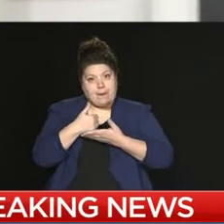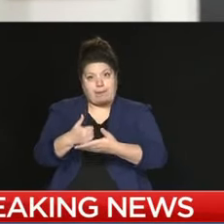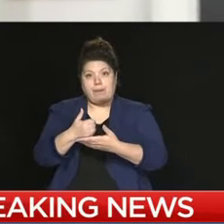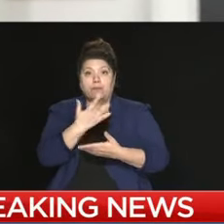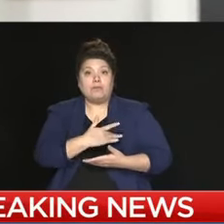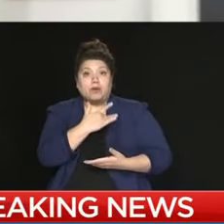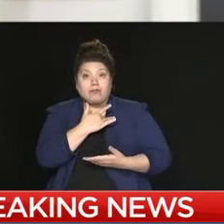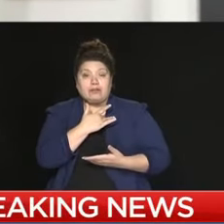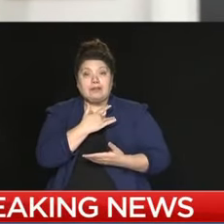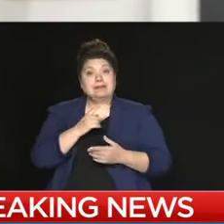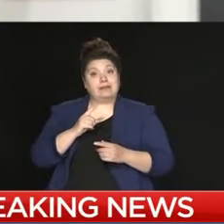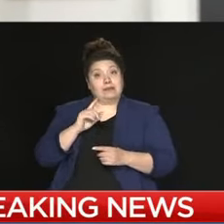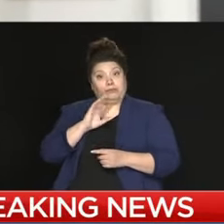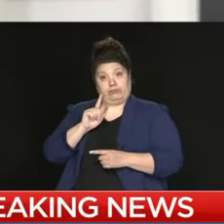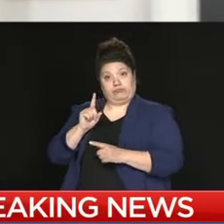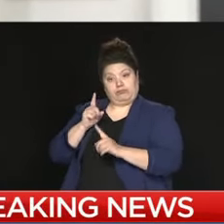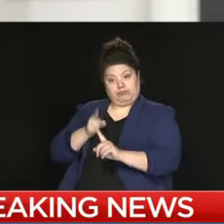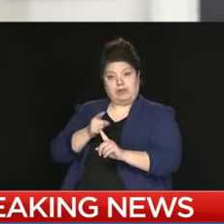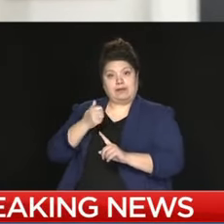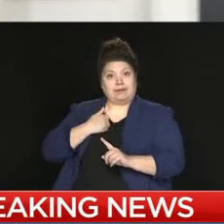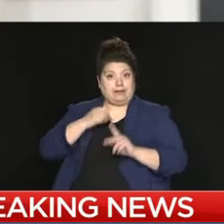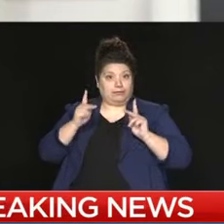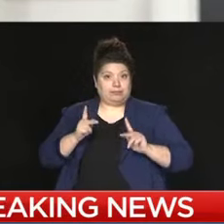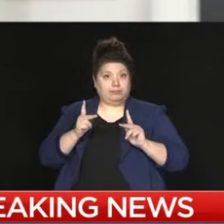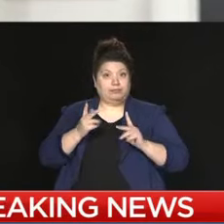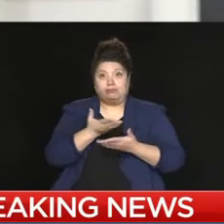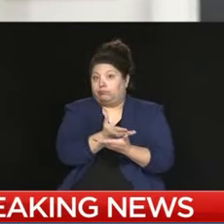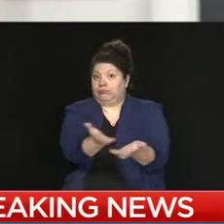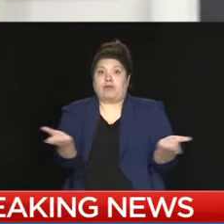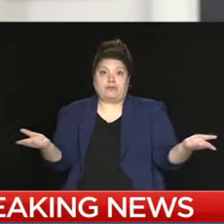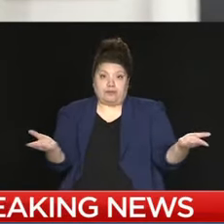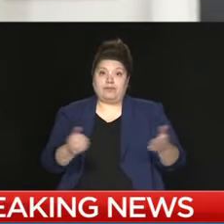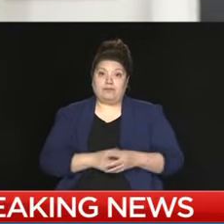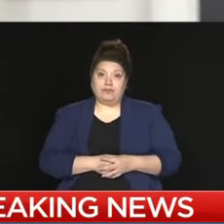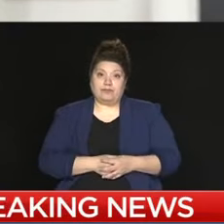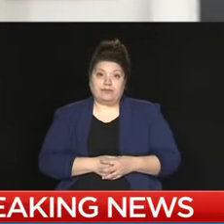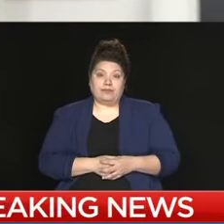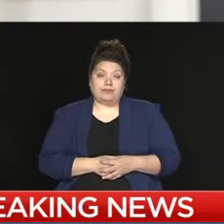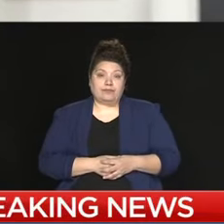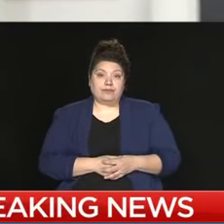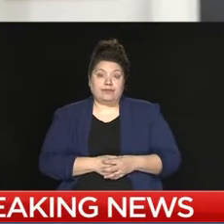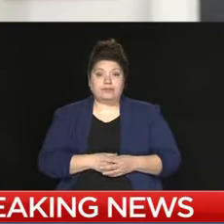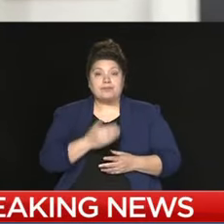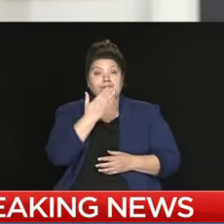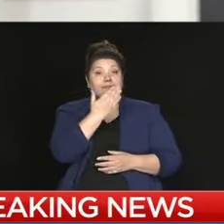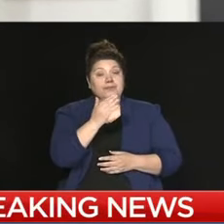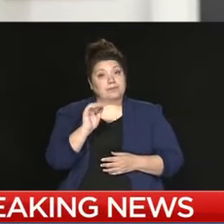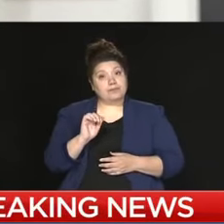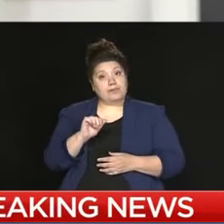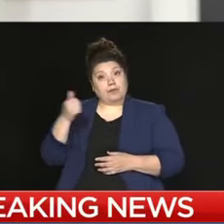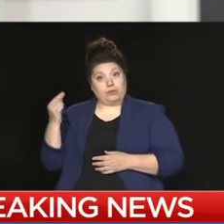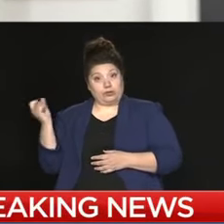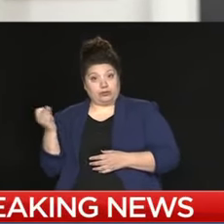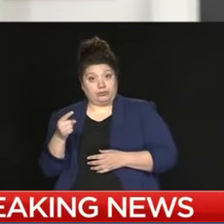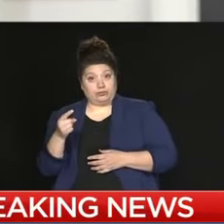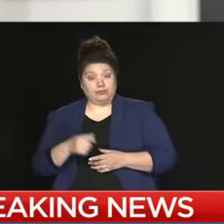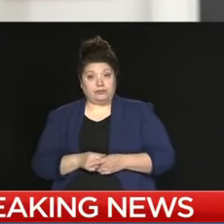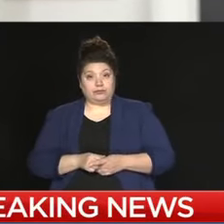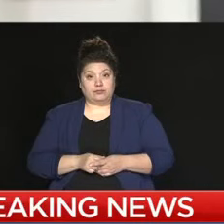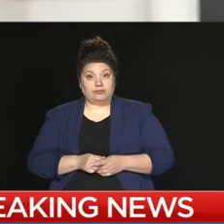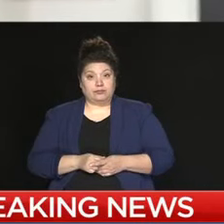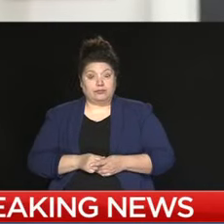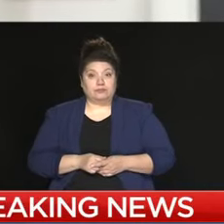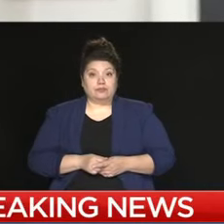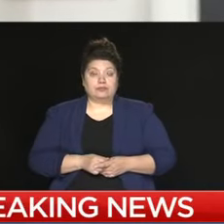the provinces and specifically to Canadians right across the country. Merci. Opérateur, prochaine question. Thank